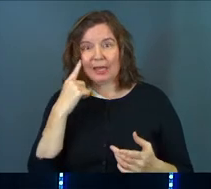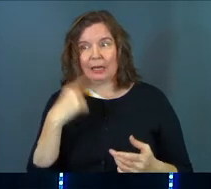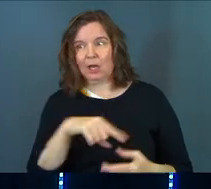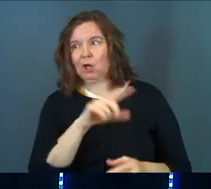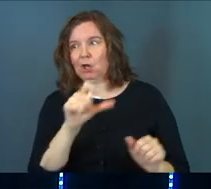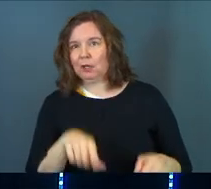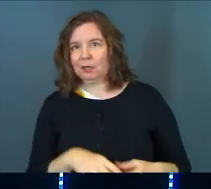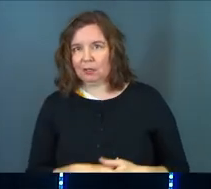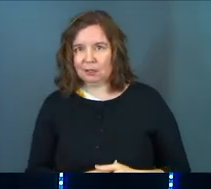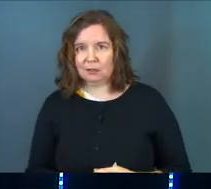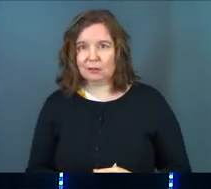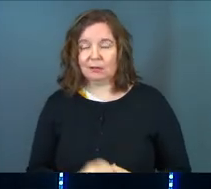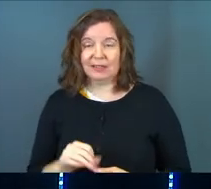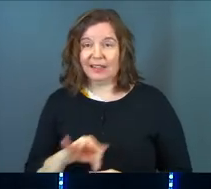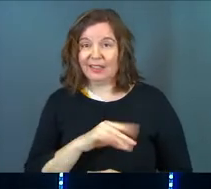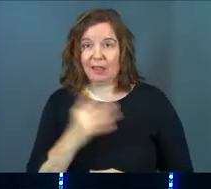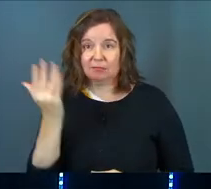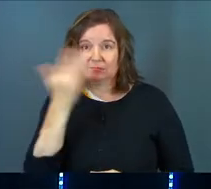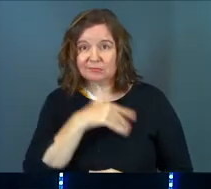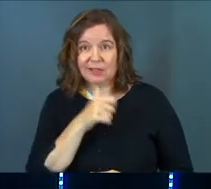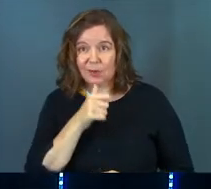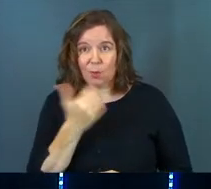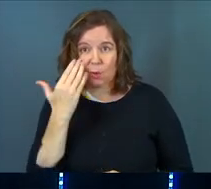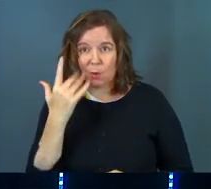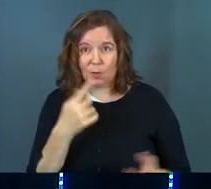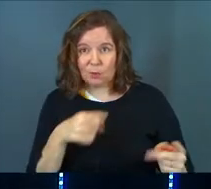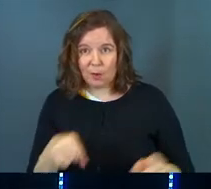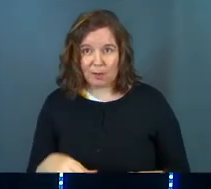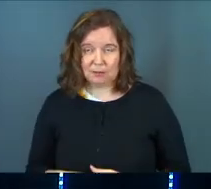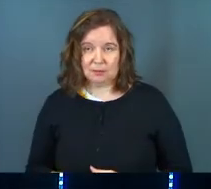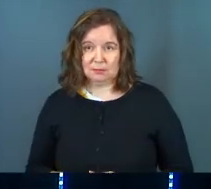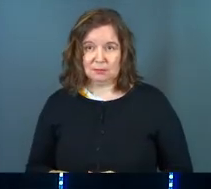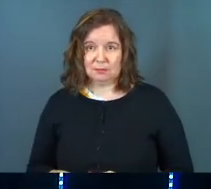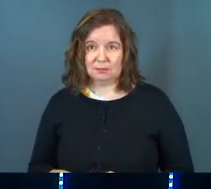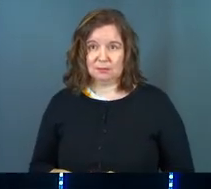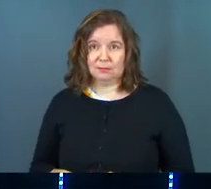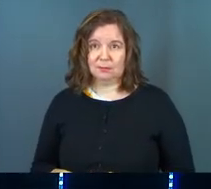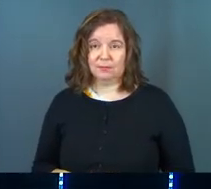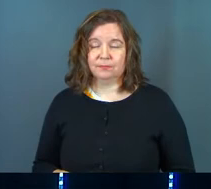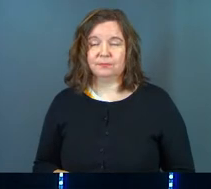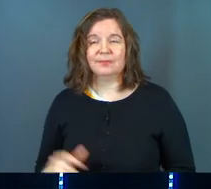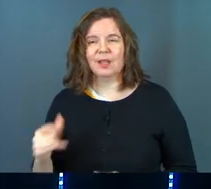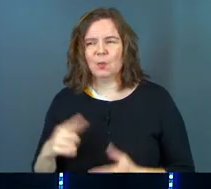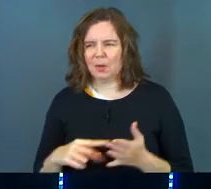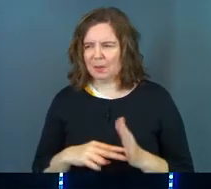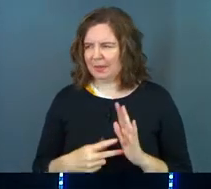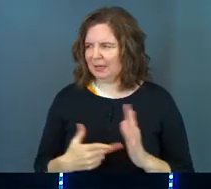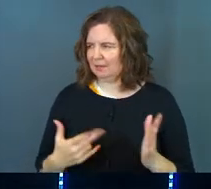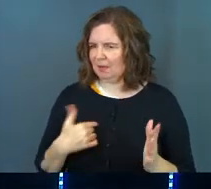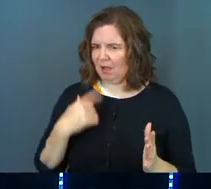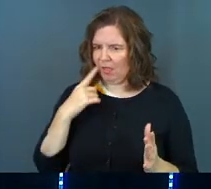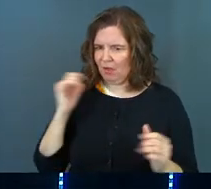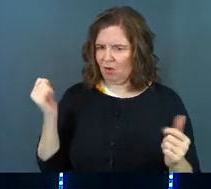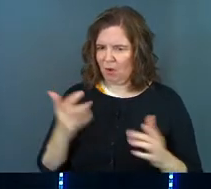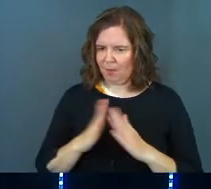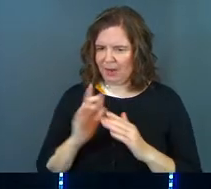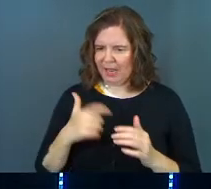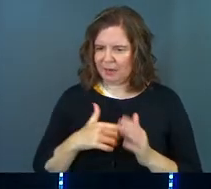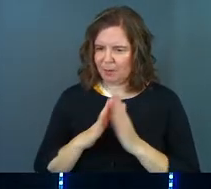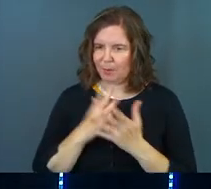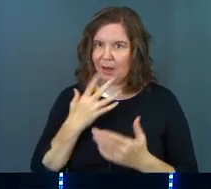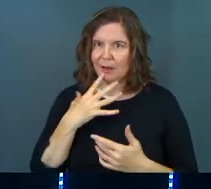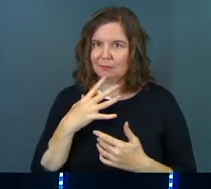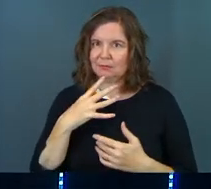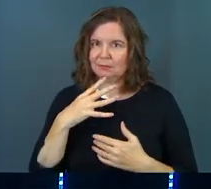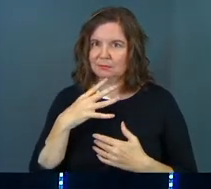loud. Otherwise, these people won't know what's going on. And it's like, what do you mean? I thought all prayers had to be